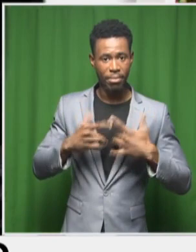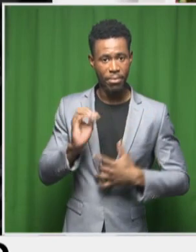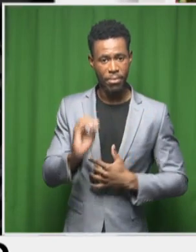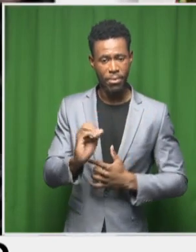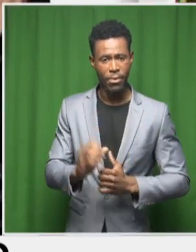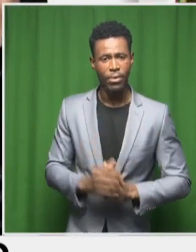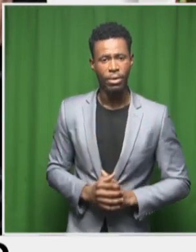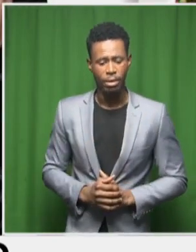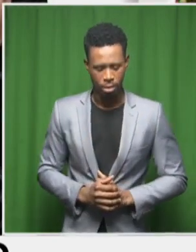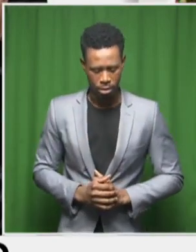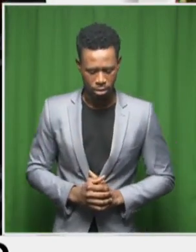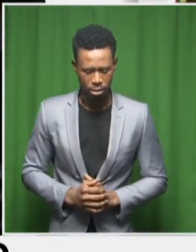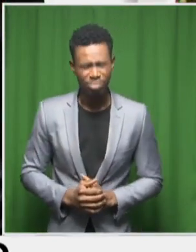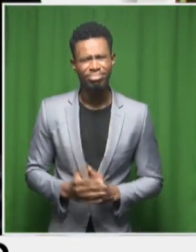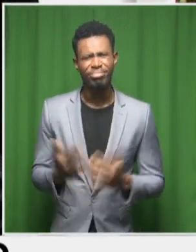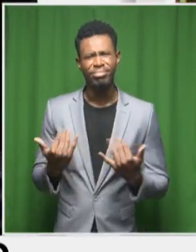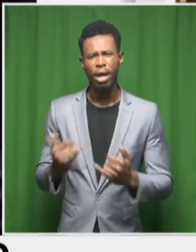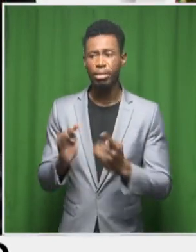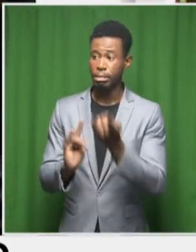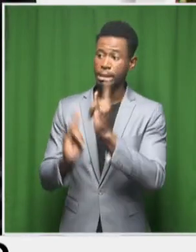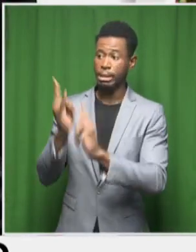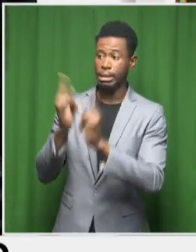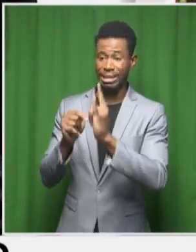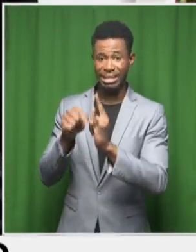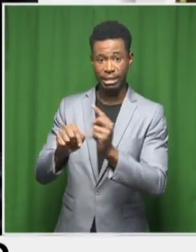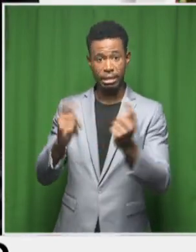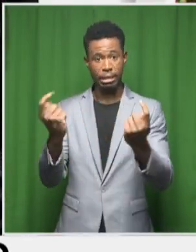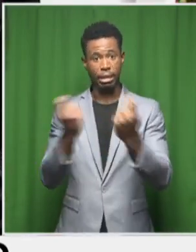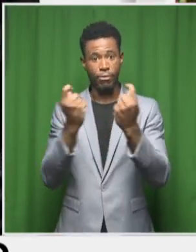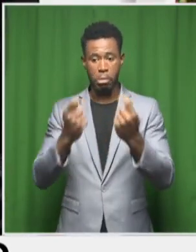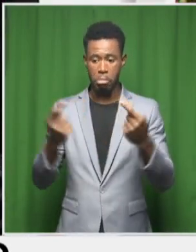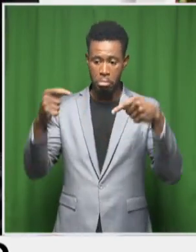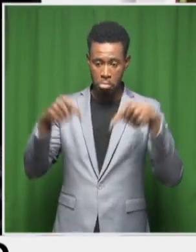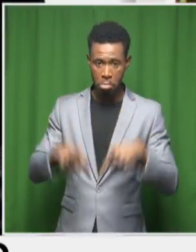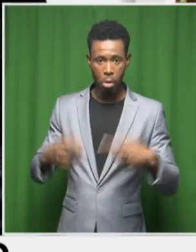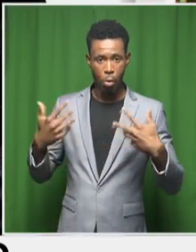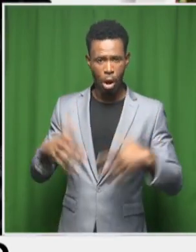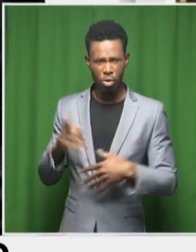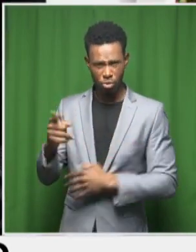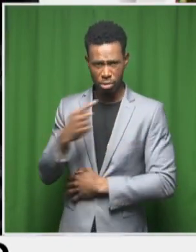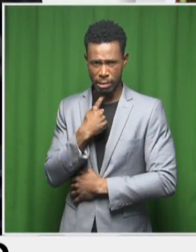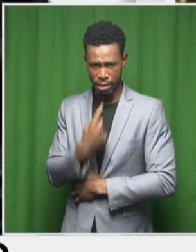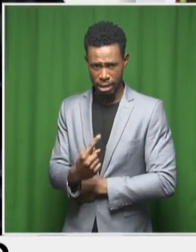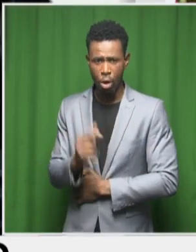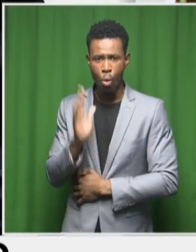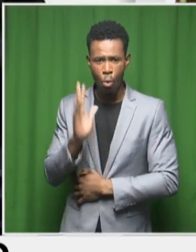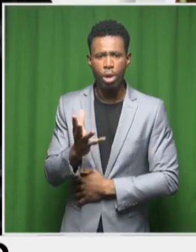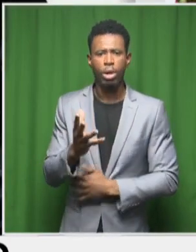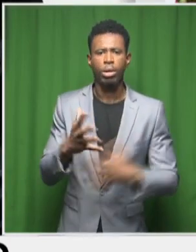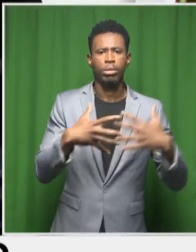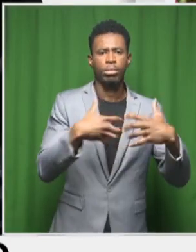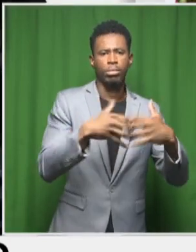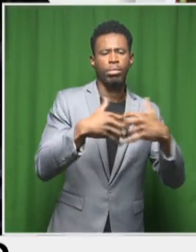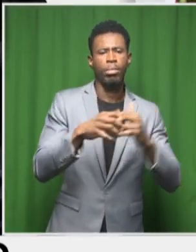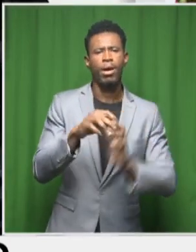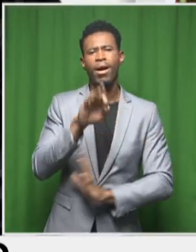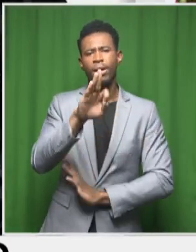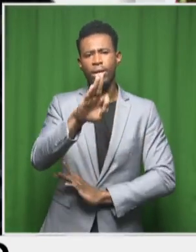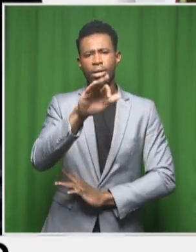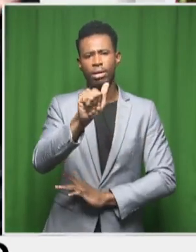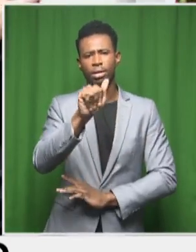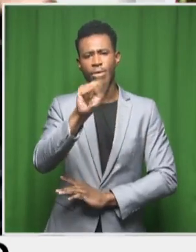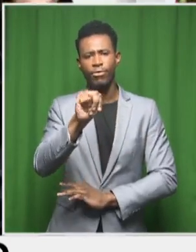in terms of the city hosting this event, I know that you were telling us that there are going to be fan parks or miniature fan parks